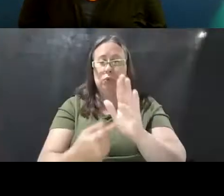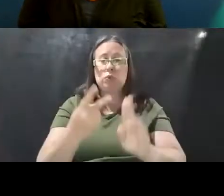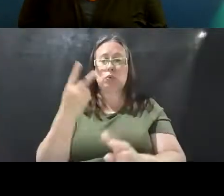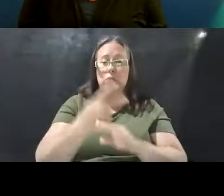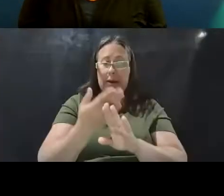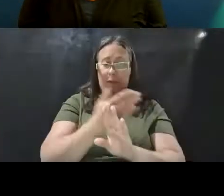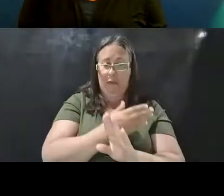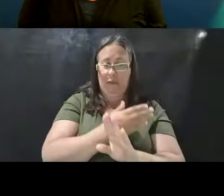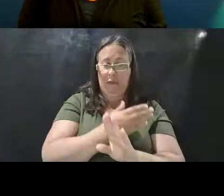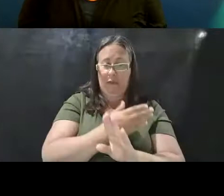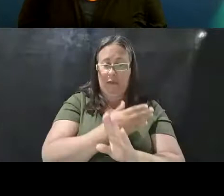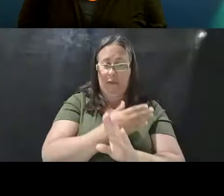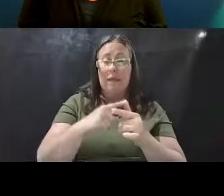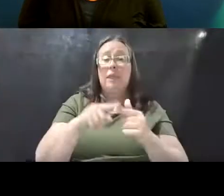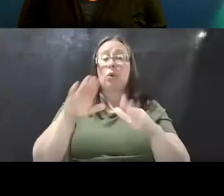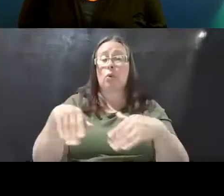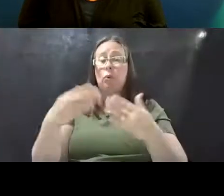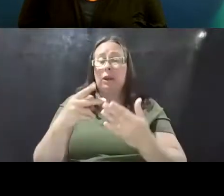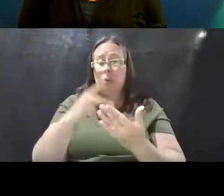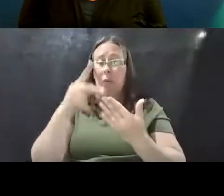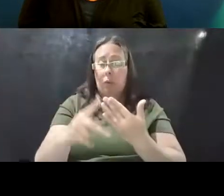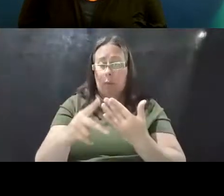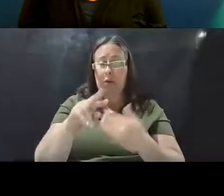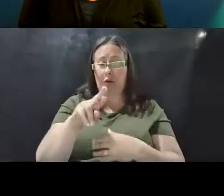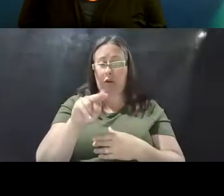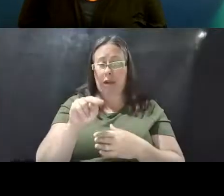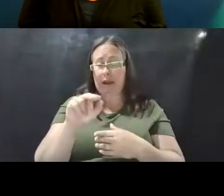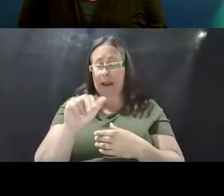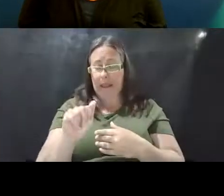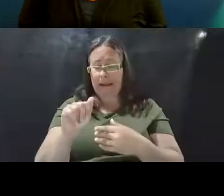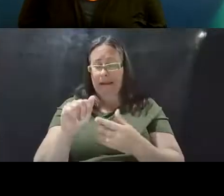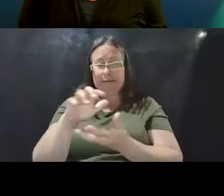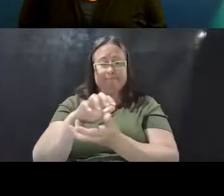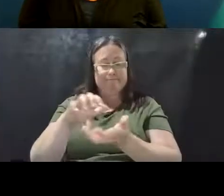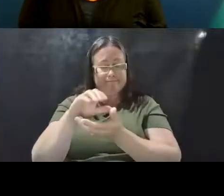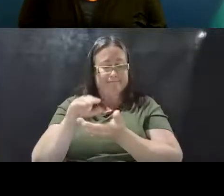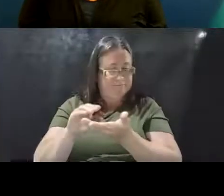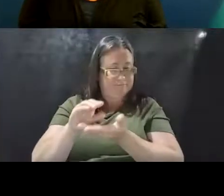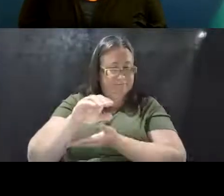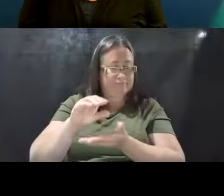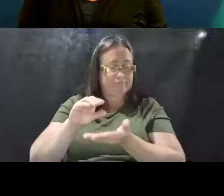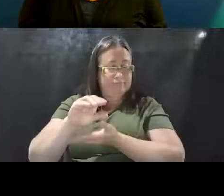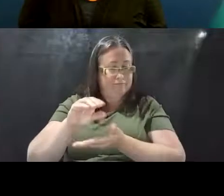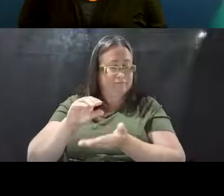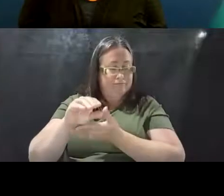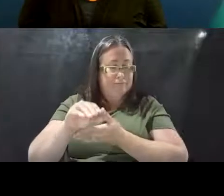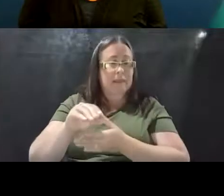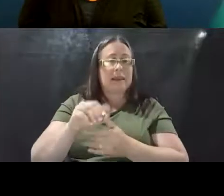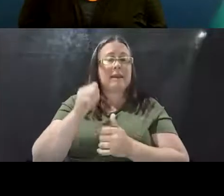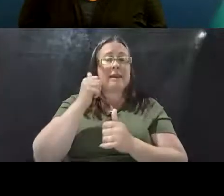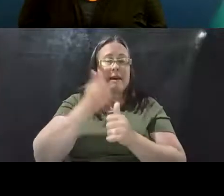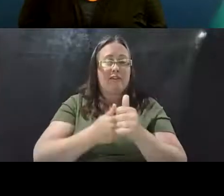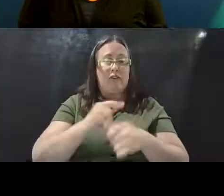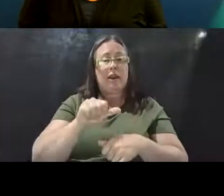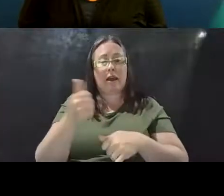reprogramming, and then we have the reprogramming RNA cocktail that we introduced in every other day, up